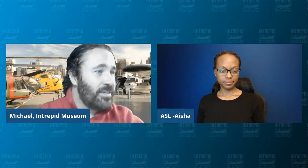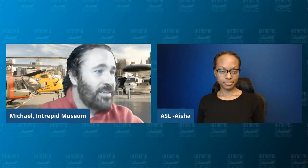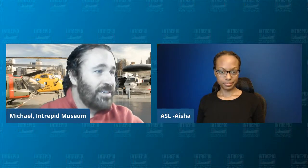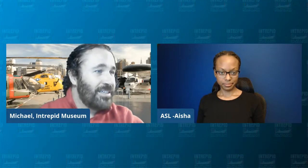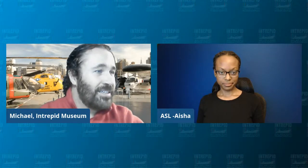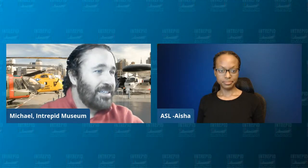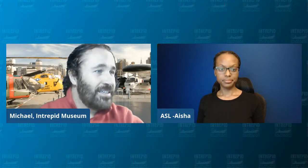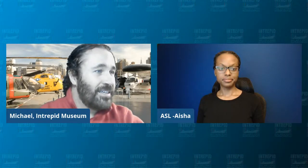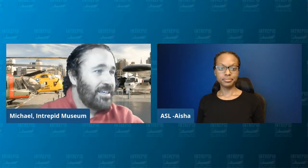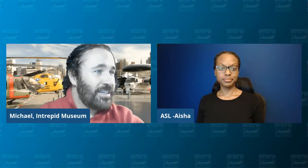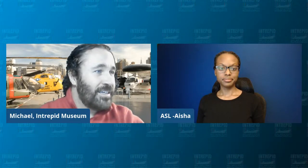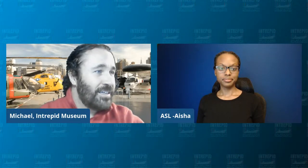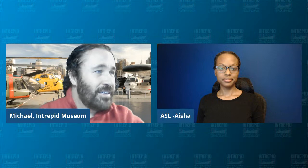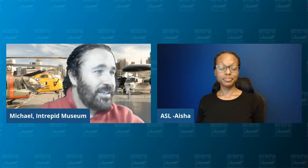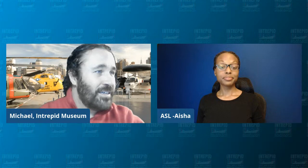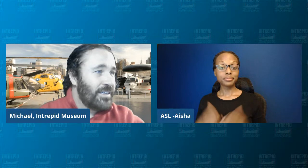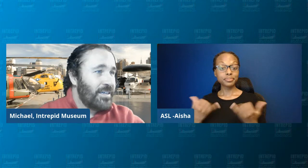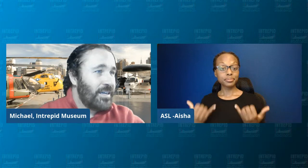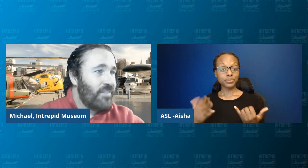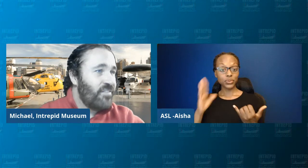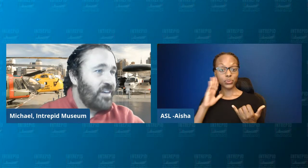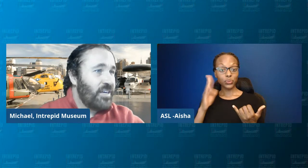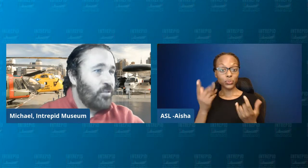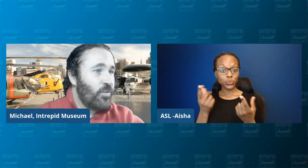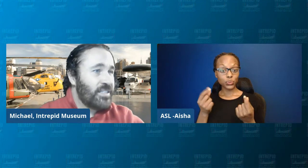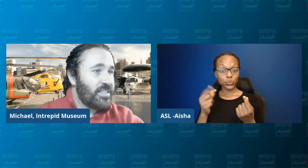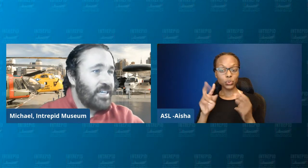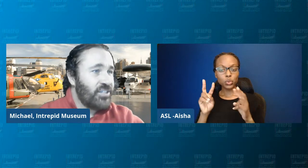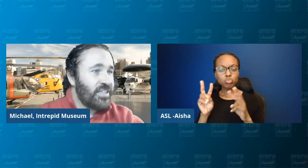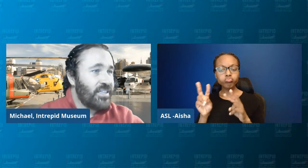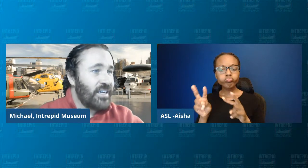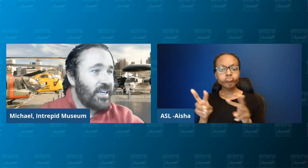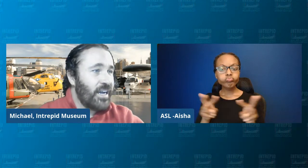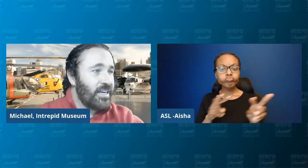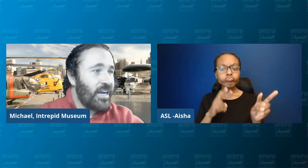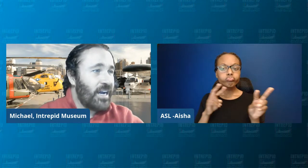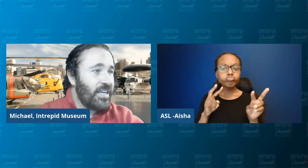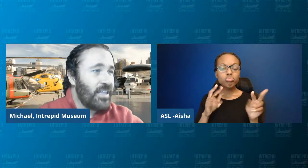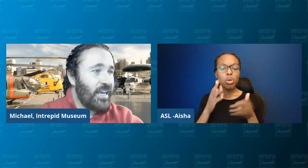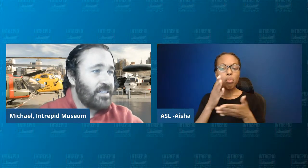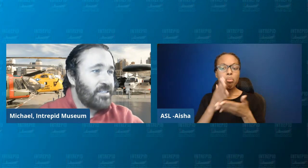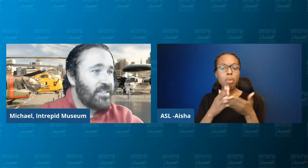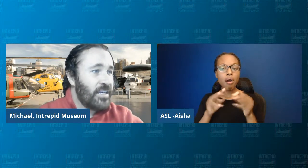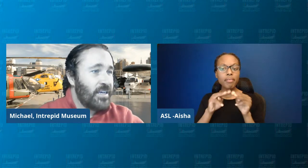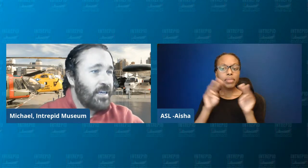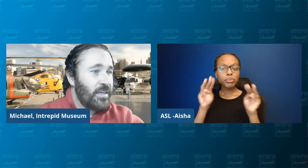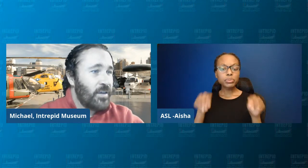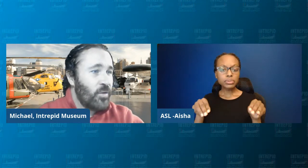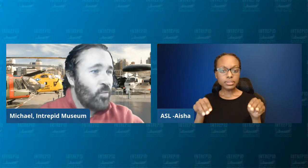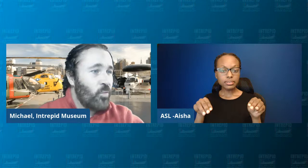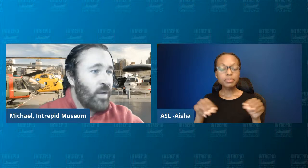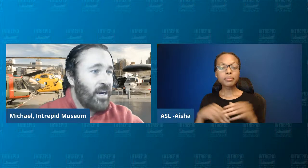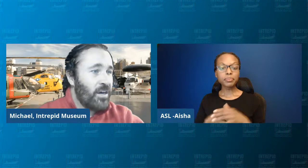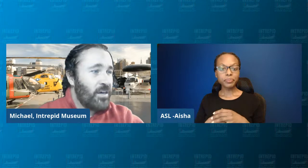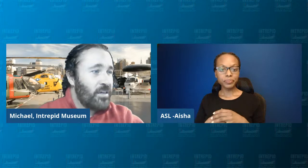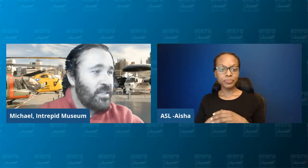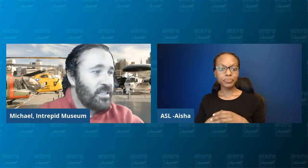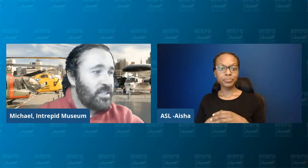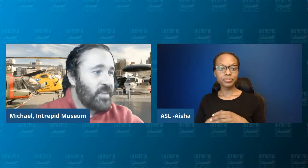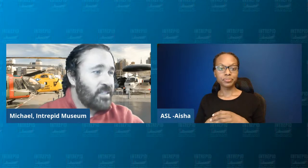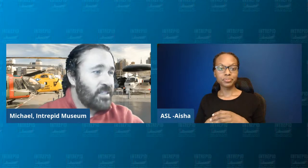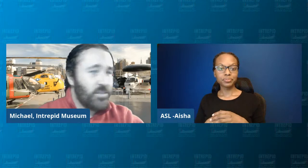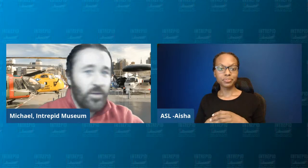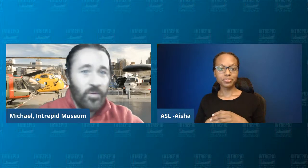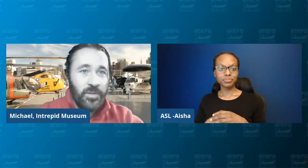explore a very quick section that kind of highlights where